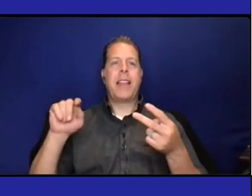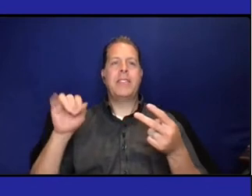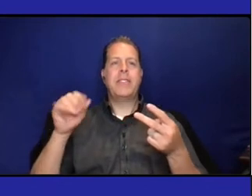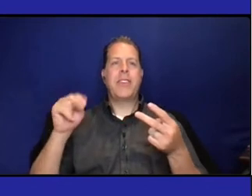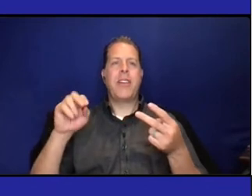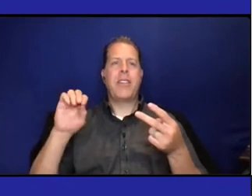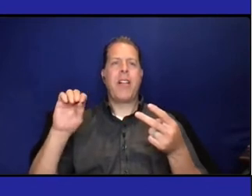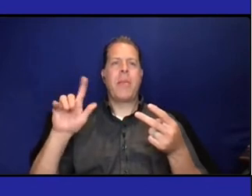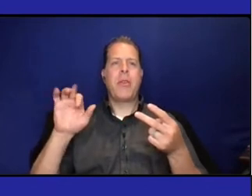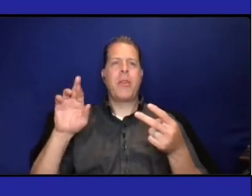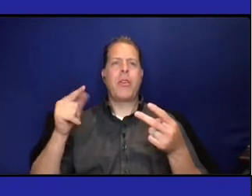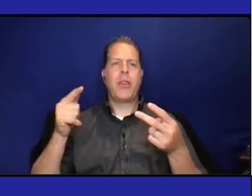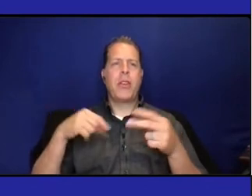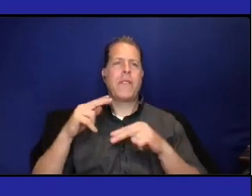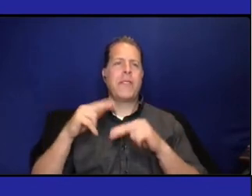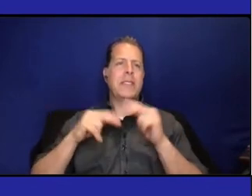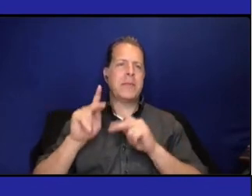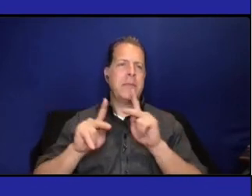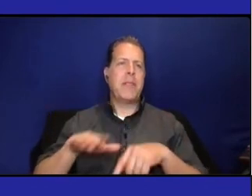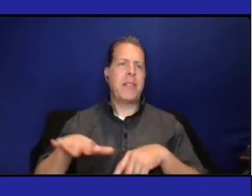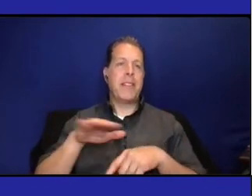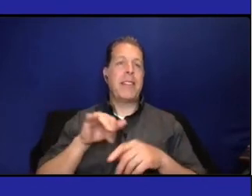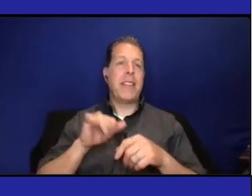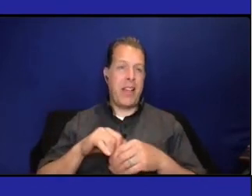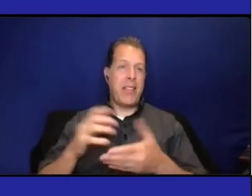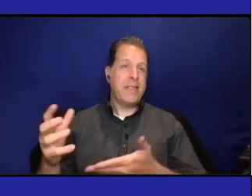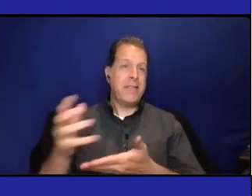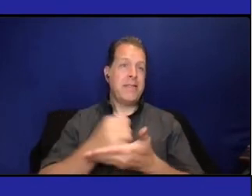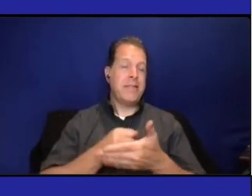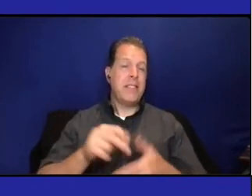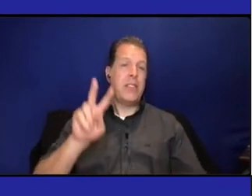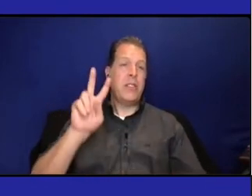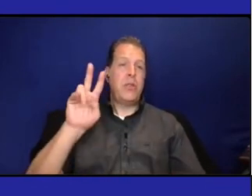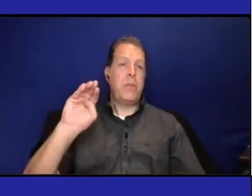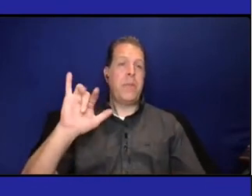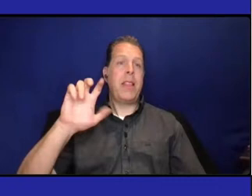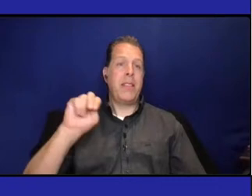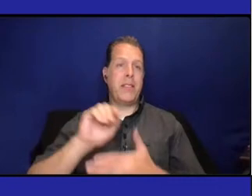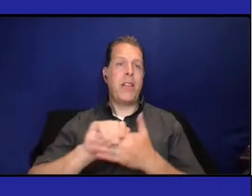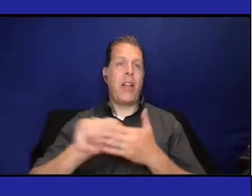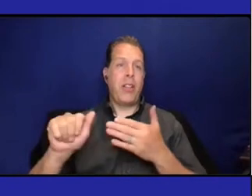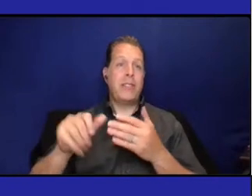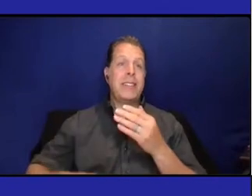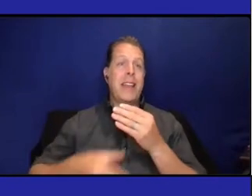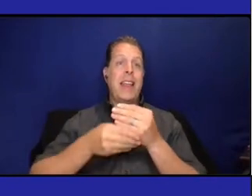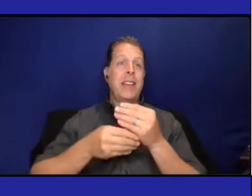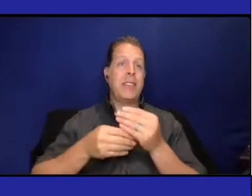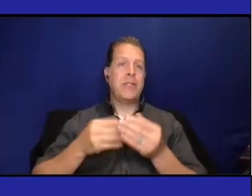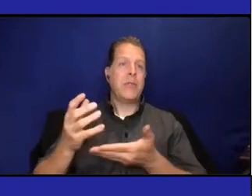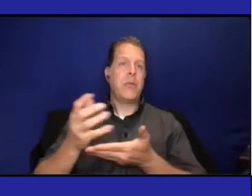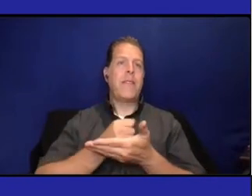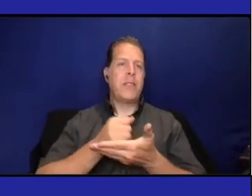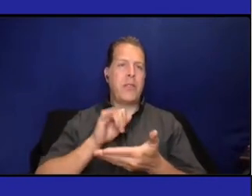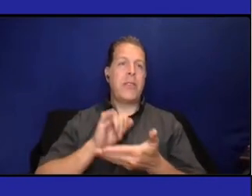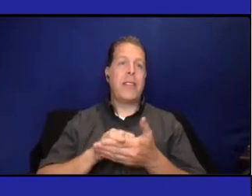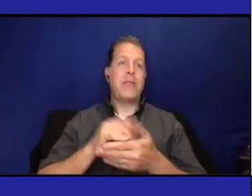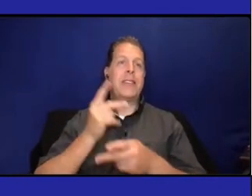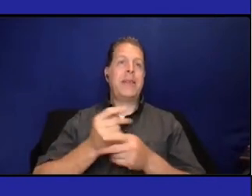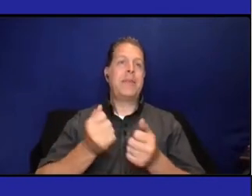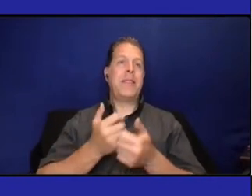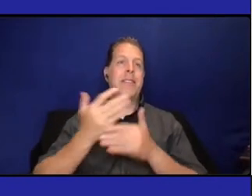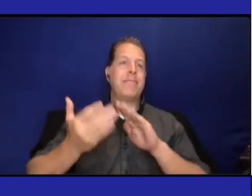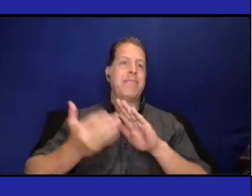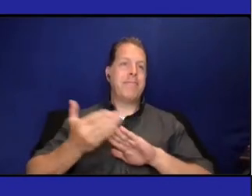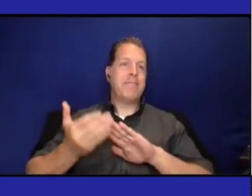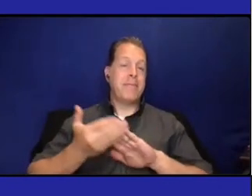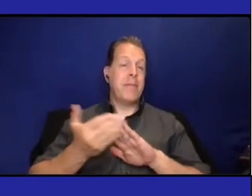people, are now producing $2 billion a year in extra revenue, and that's what keeps us running. But the reason I wanted to